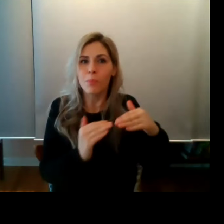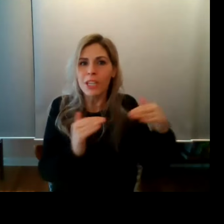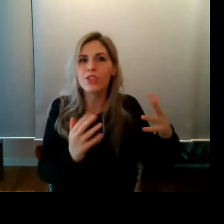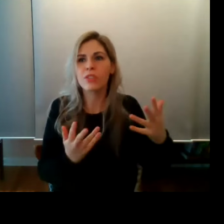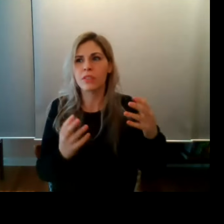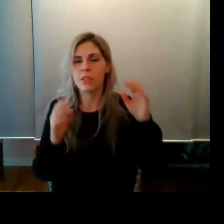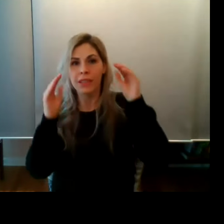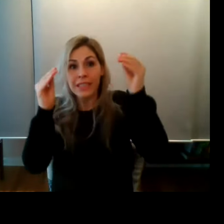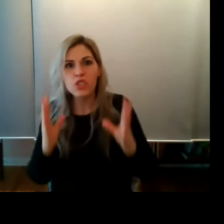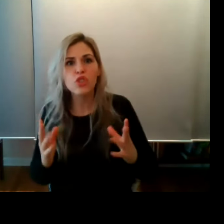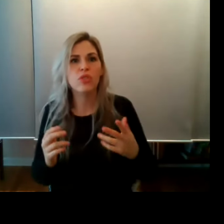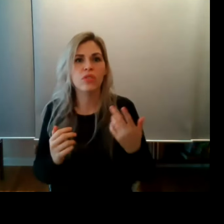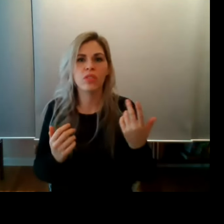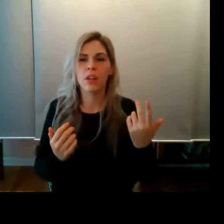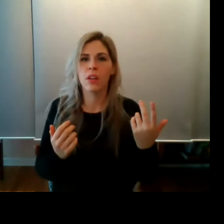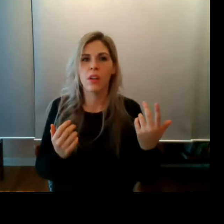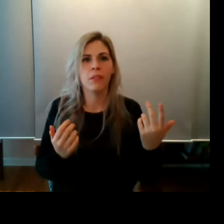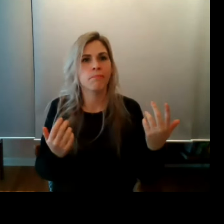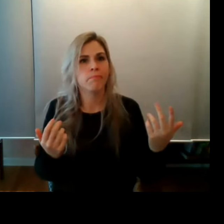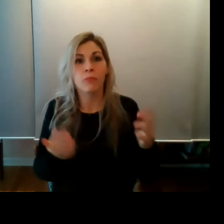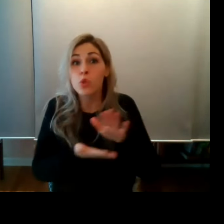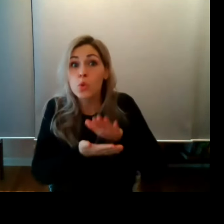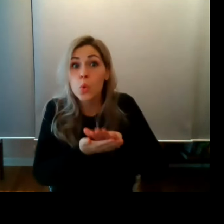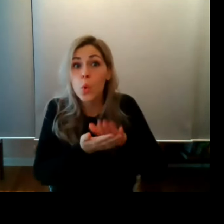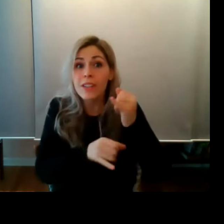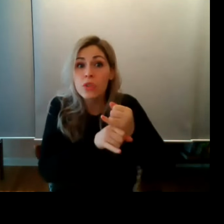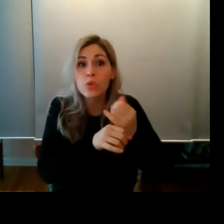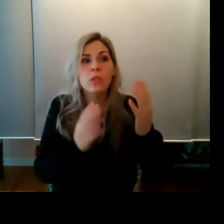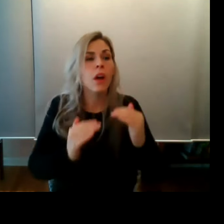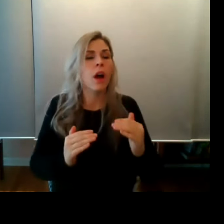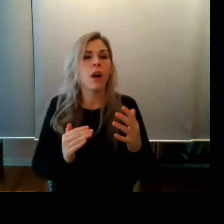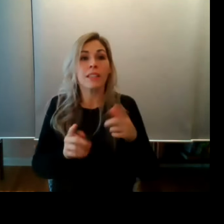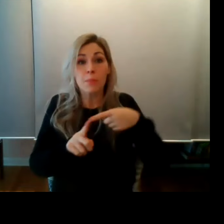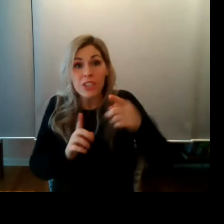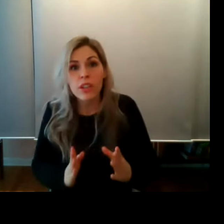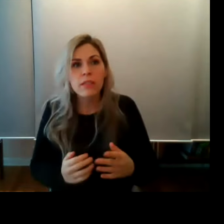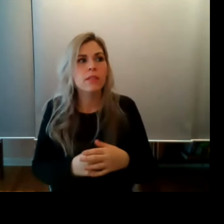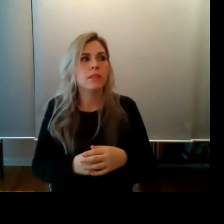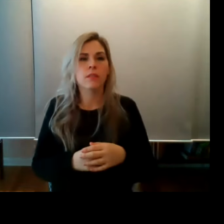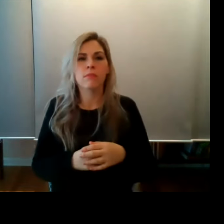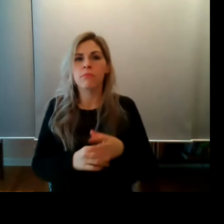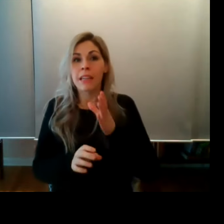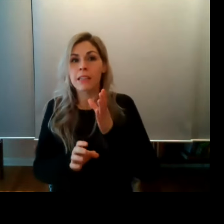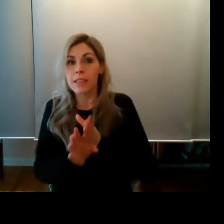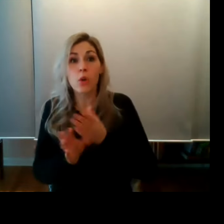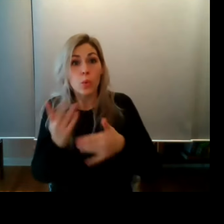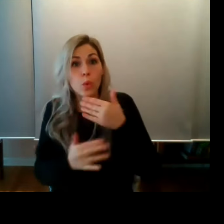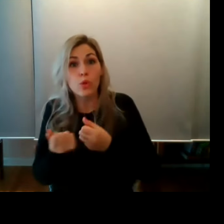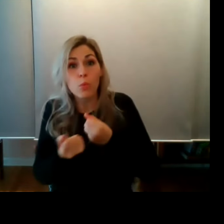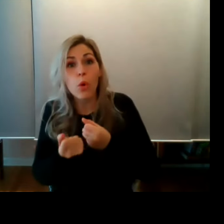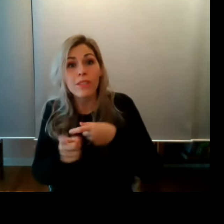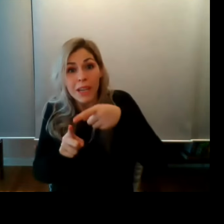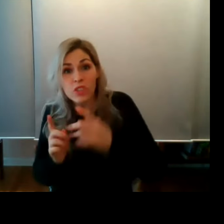and educators, school specialists, psychosocial support specialists, is